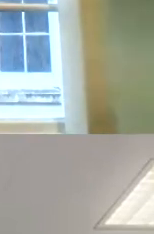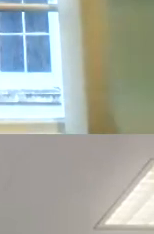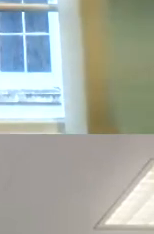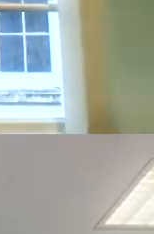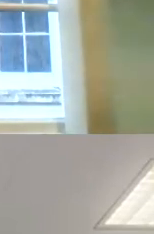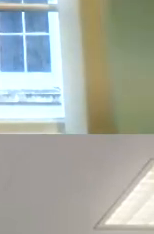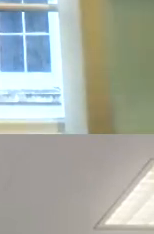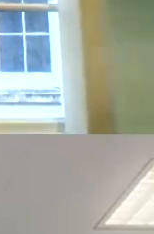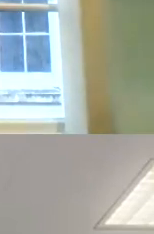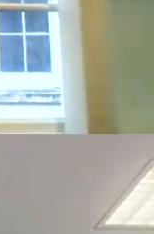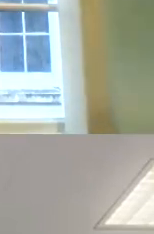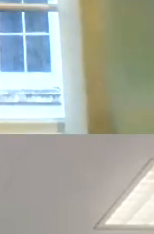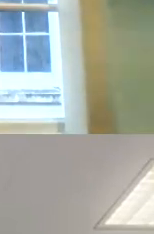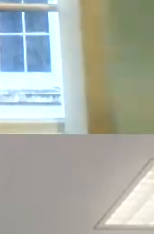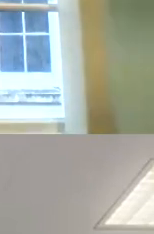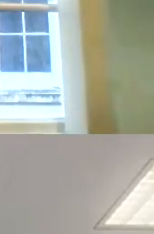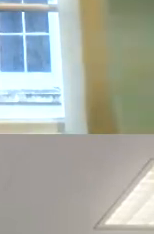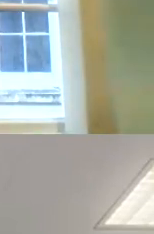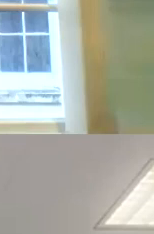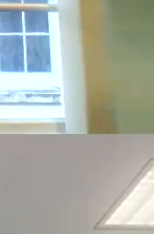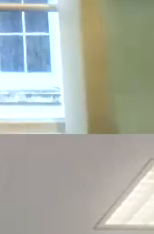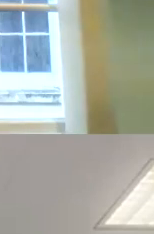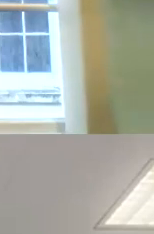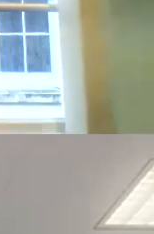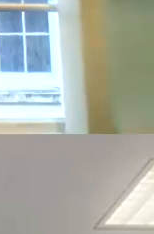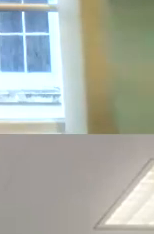so, up to what grade?